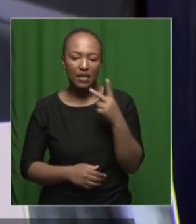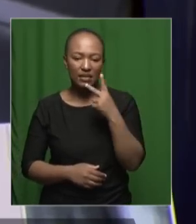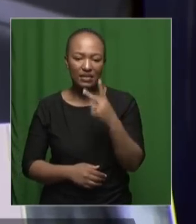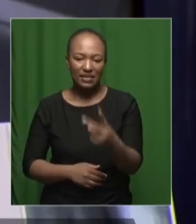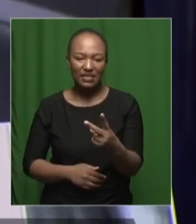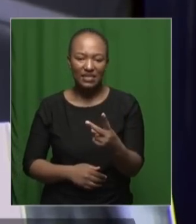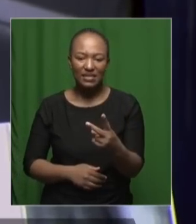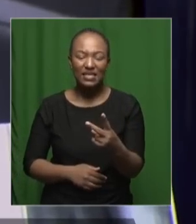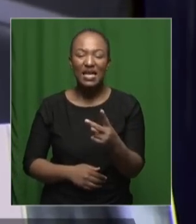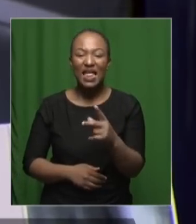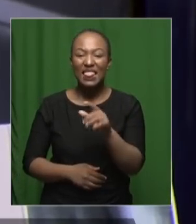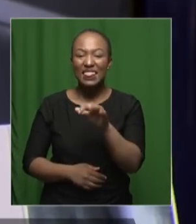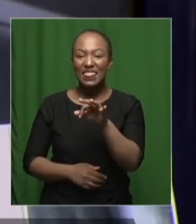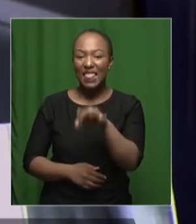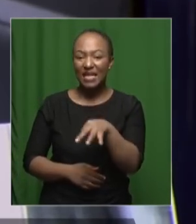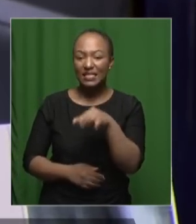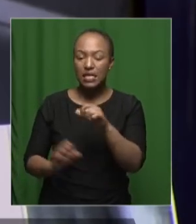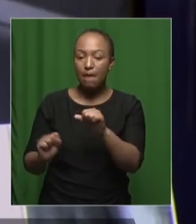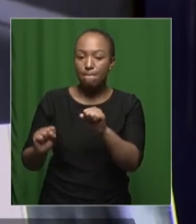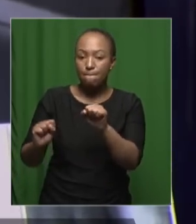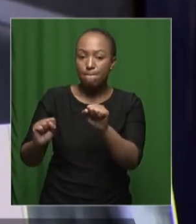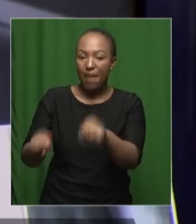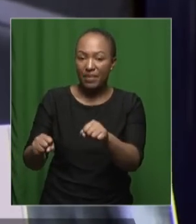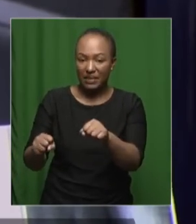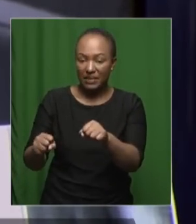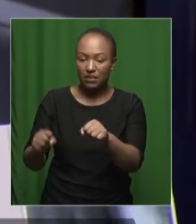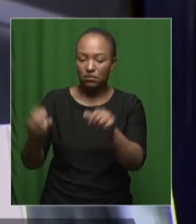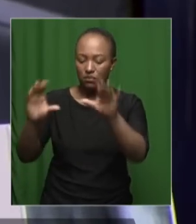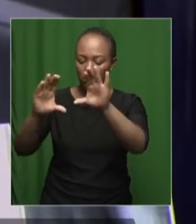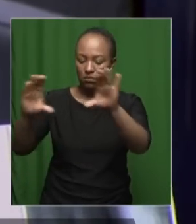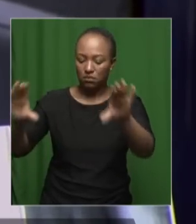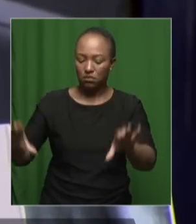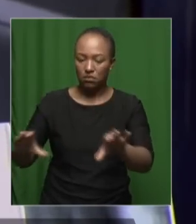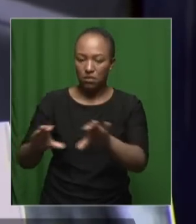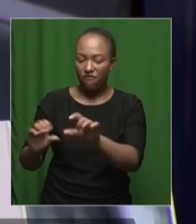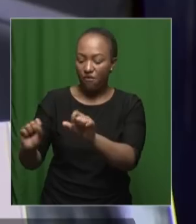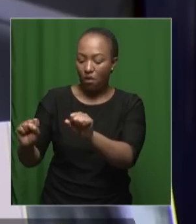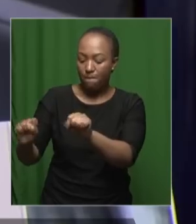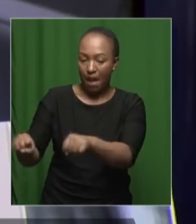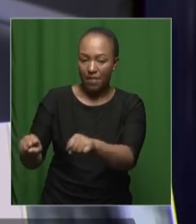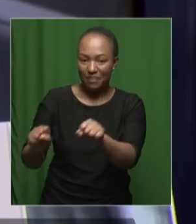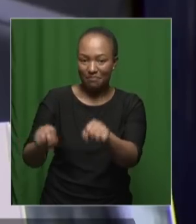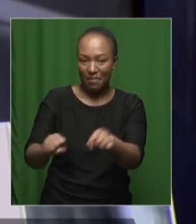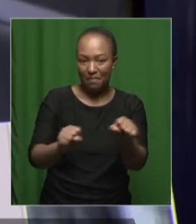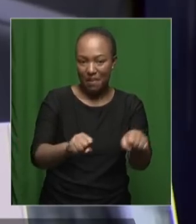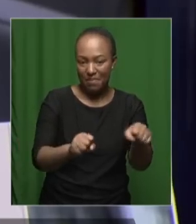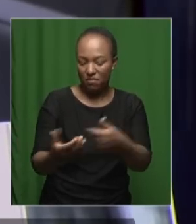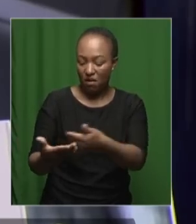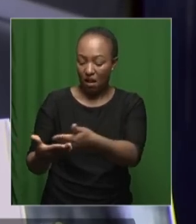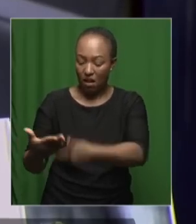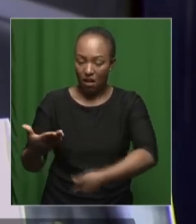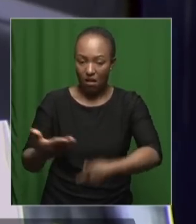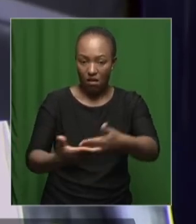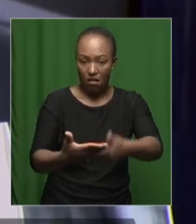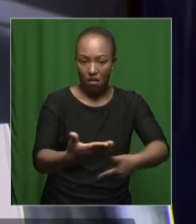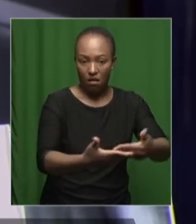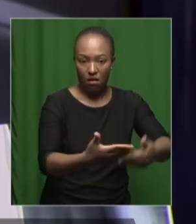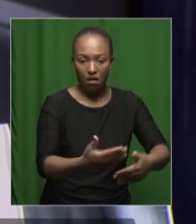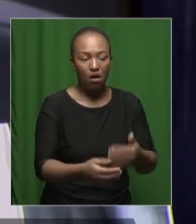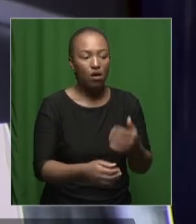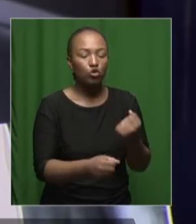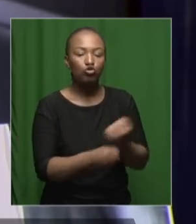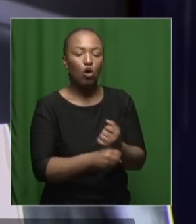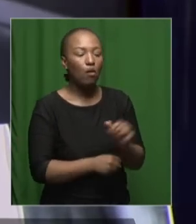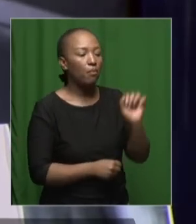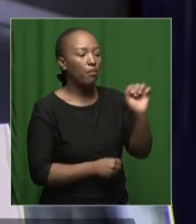it's about 13 permits. So there's a whole range of permits that he needs to manage in India. So he's got a difficult job. But